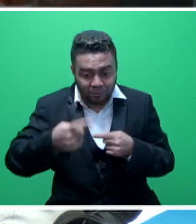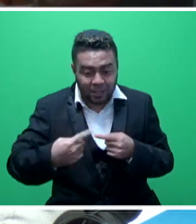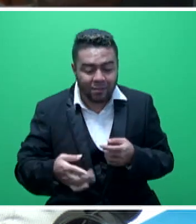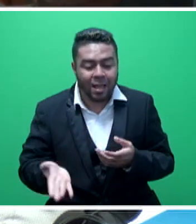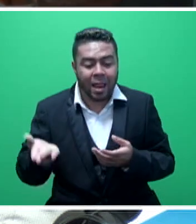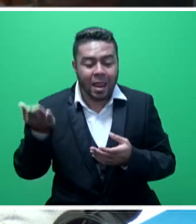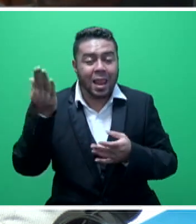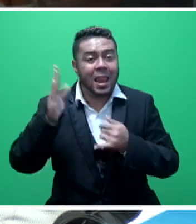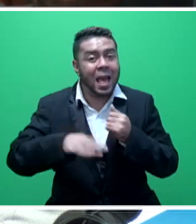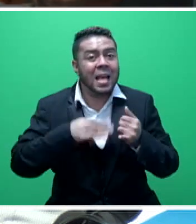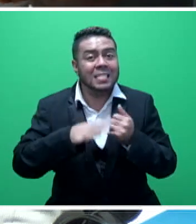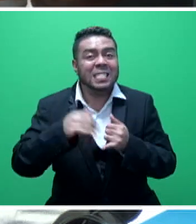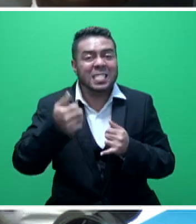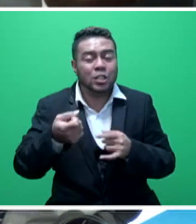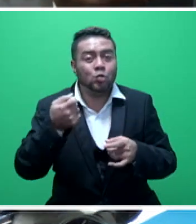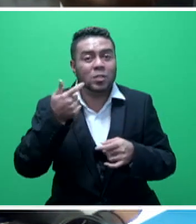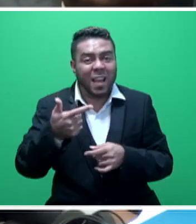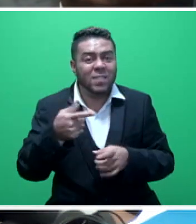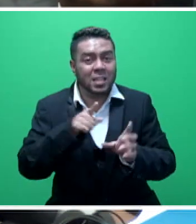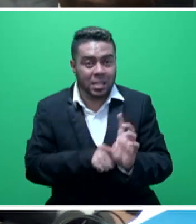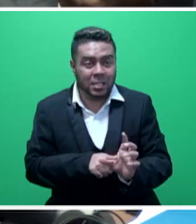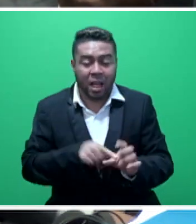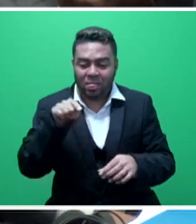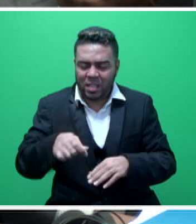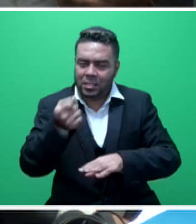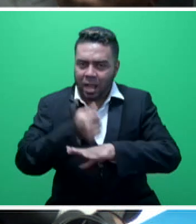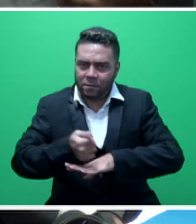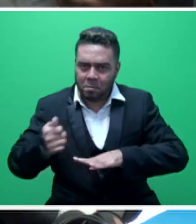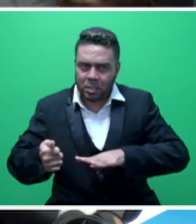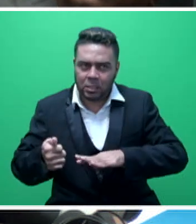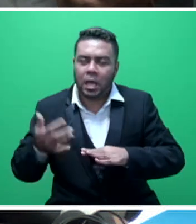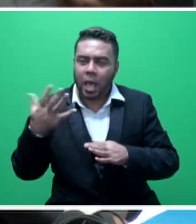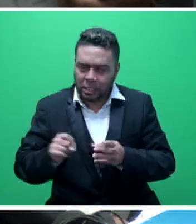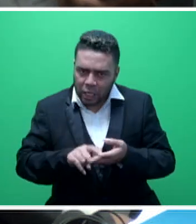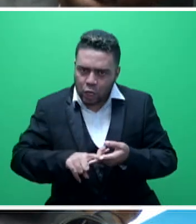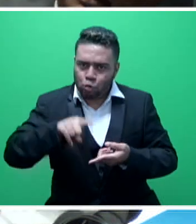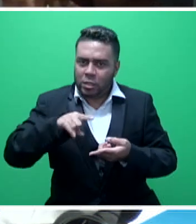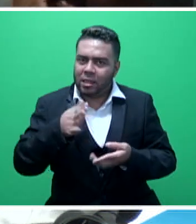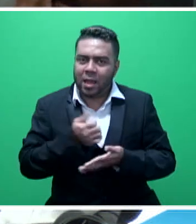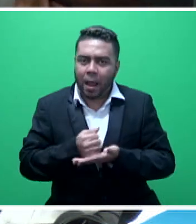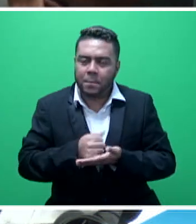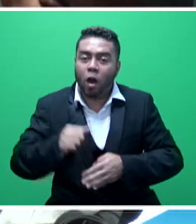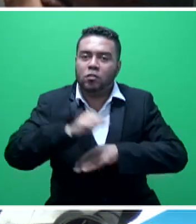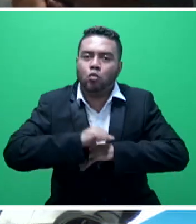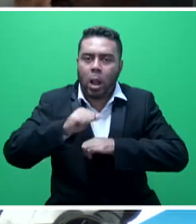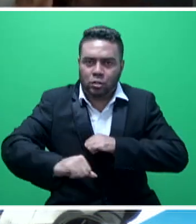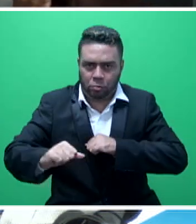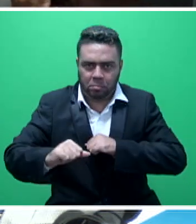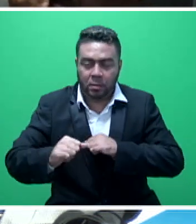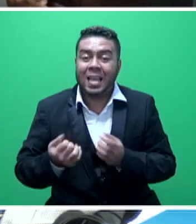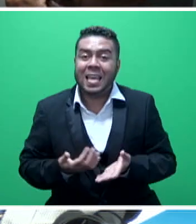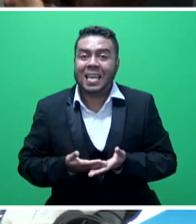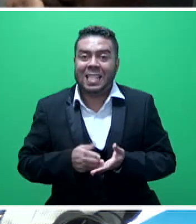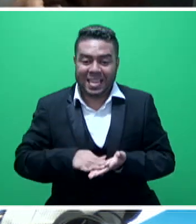last 6 to 7 years, this government has continued to increase the number of scholarships, increase the